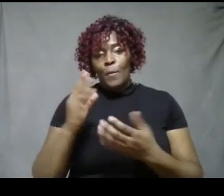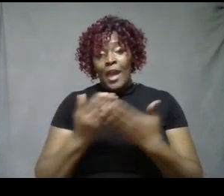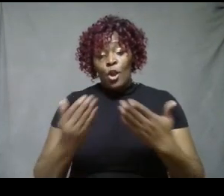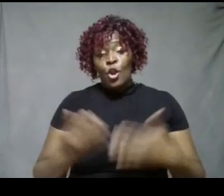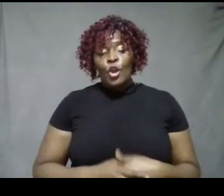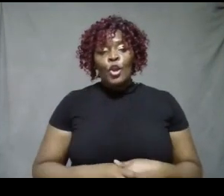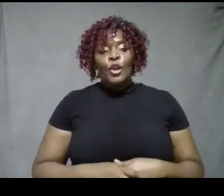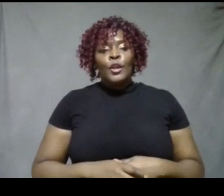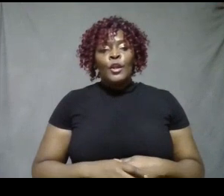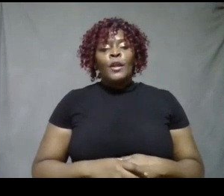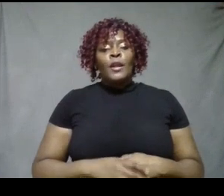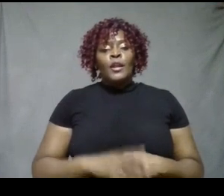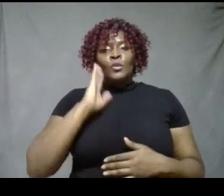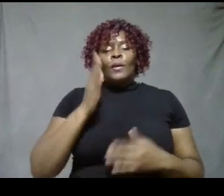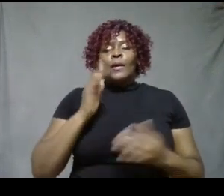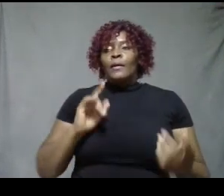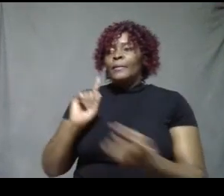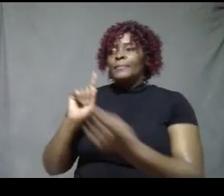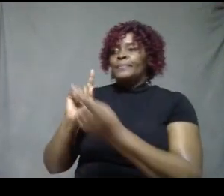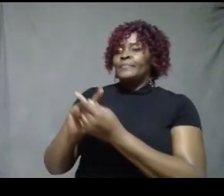to outline the procedure